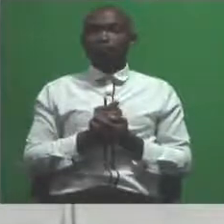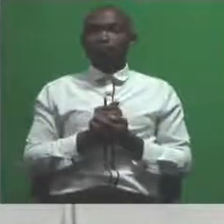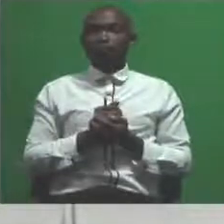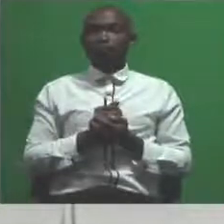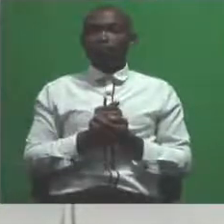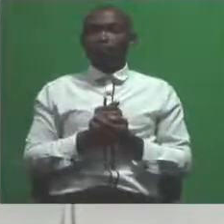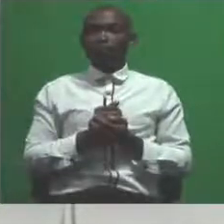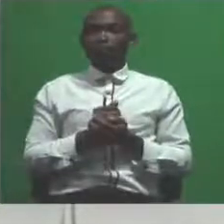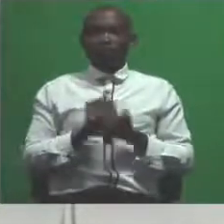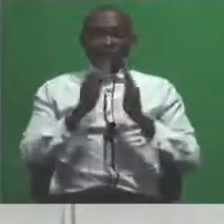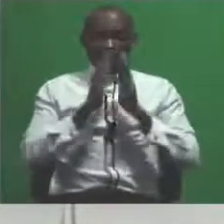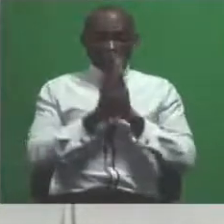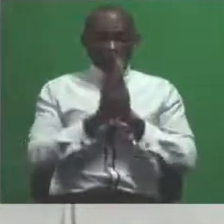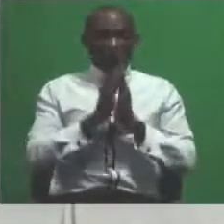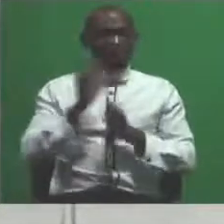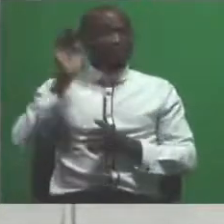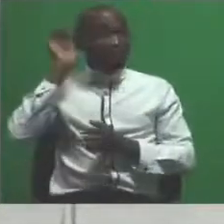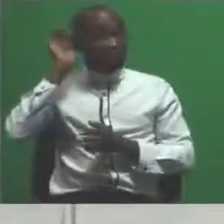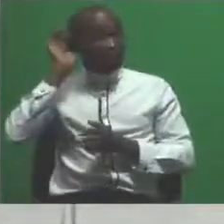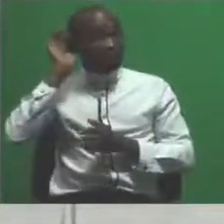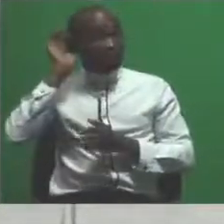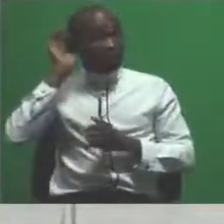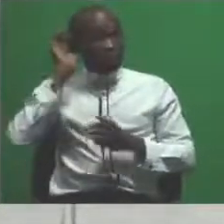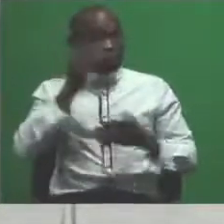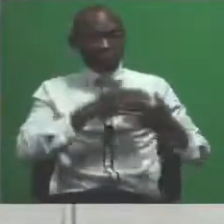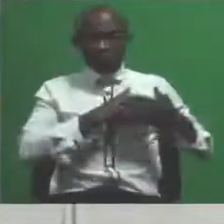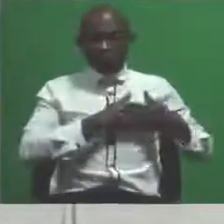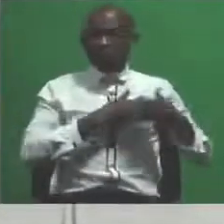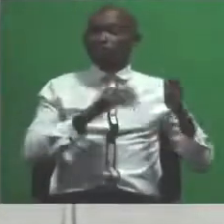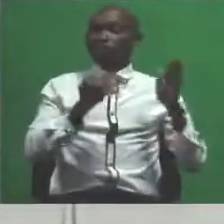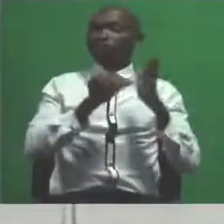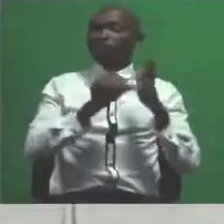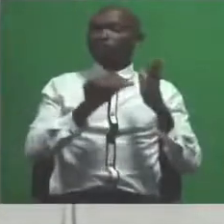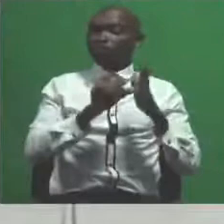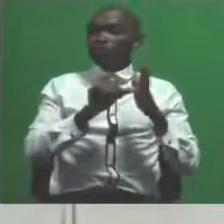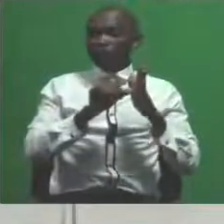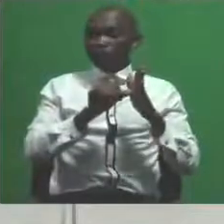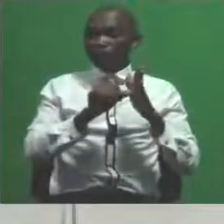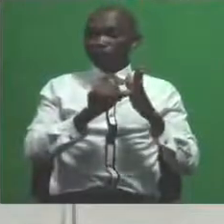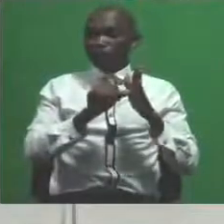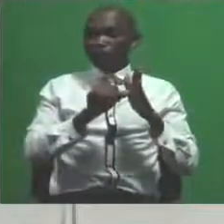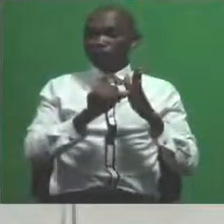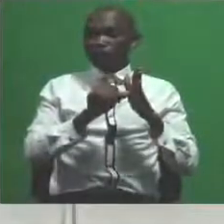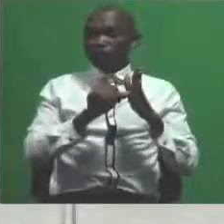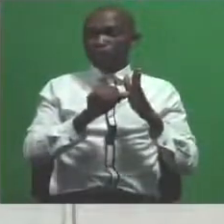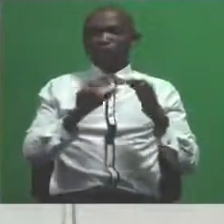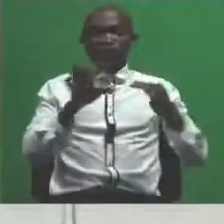Thank you for listening, my dear students. Thank you for your participation.